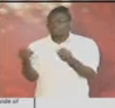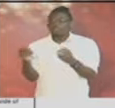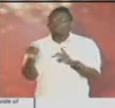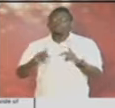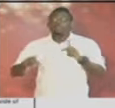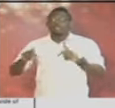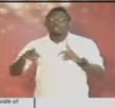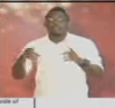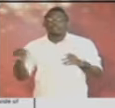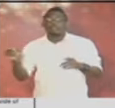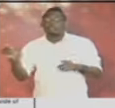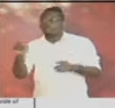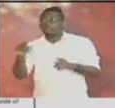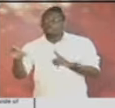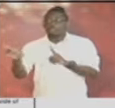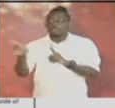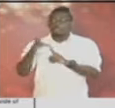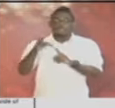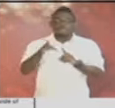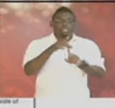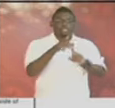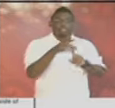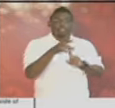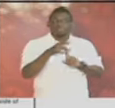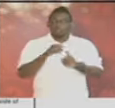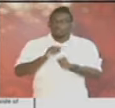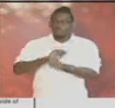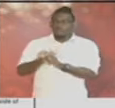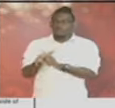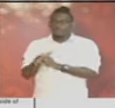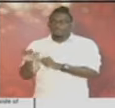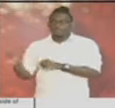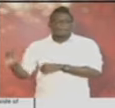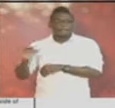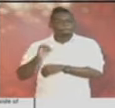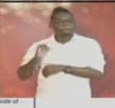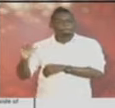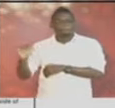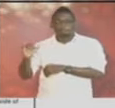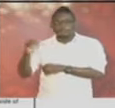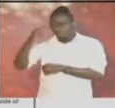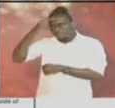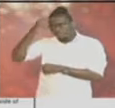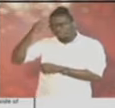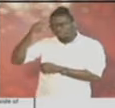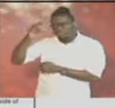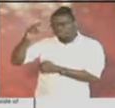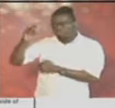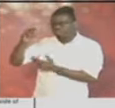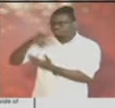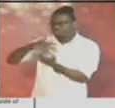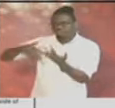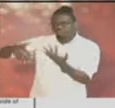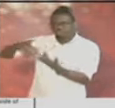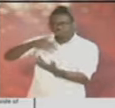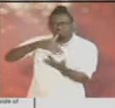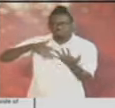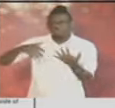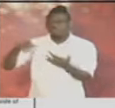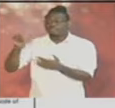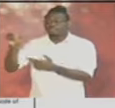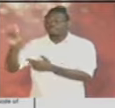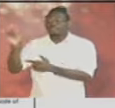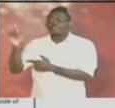positive as a result of that exposure, mainly within that County Caroni area. Looking again at the color coding,